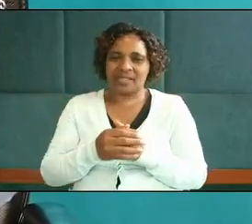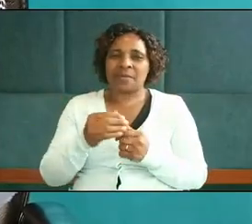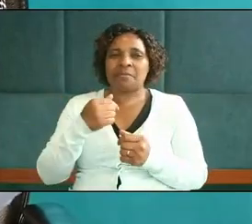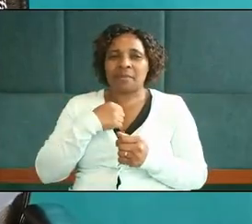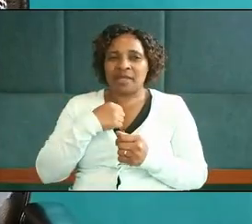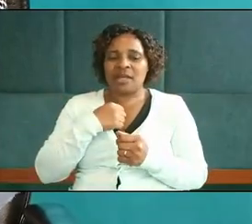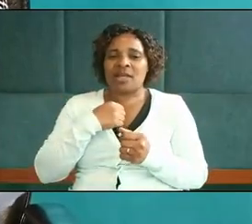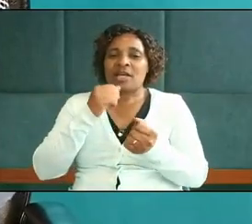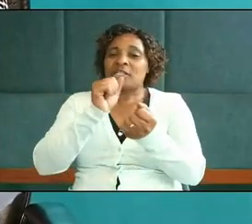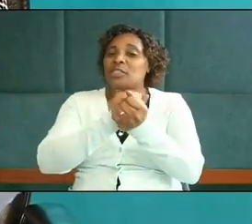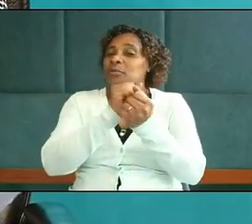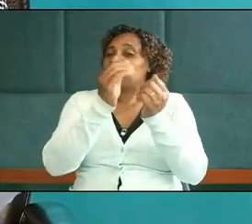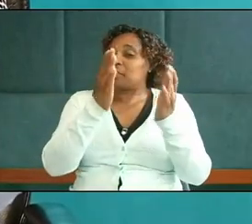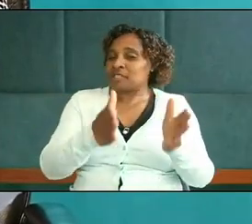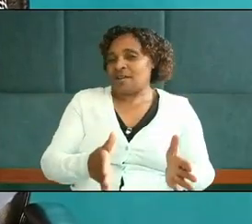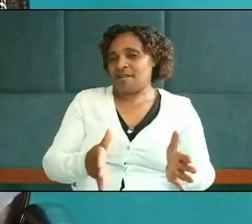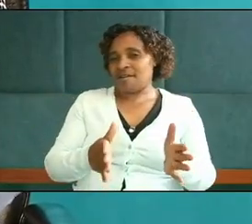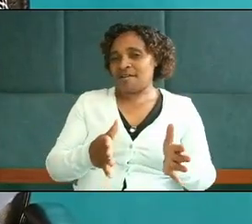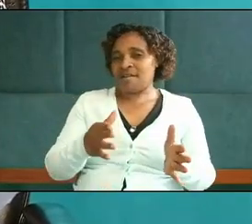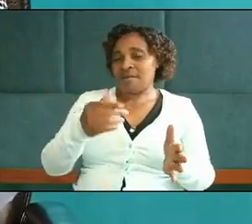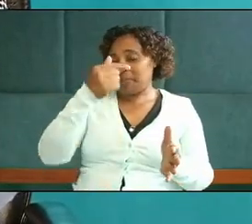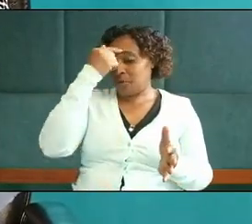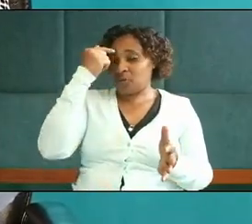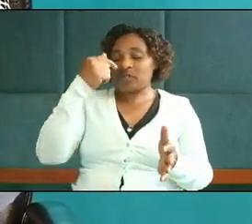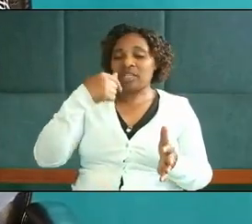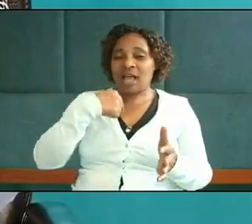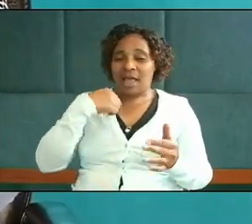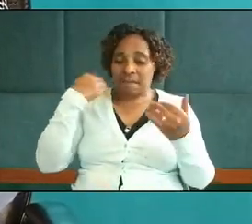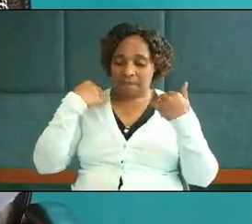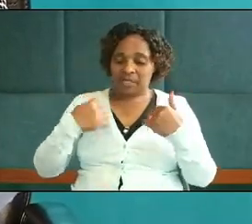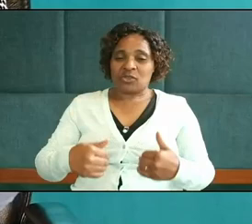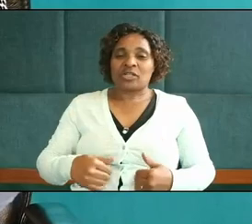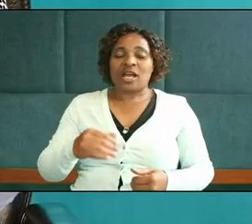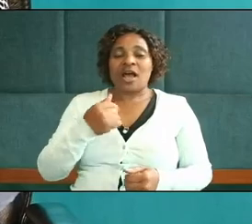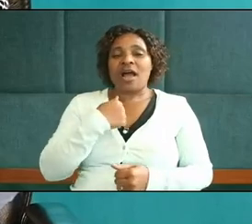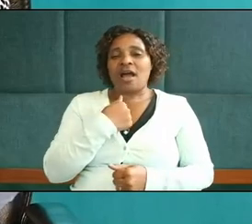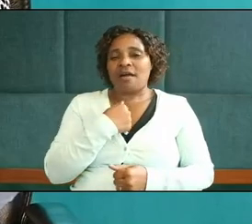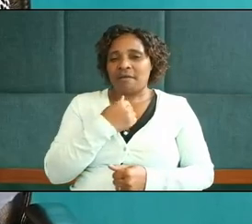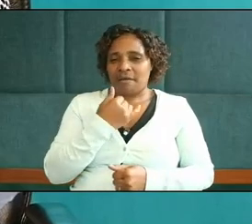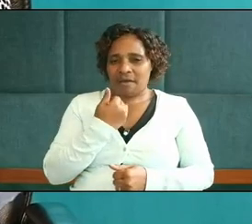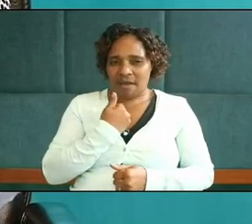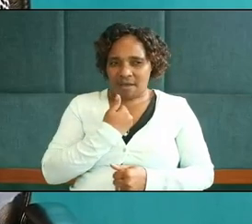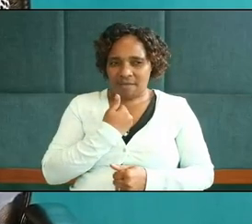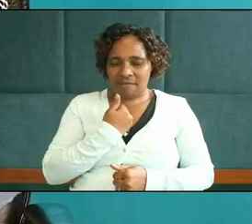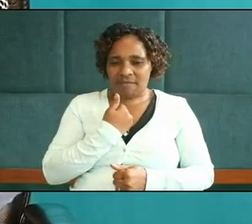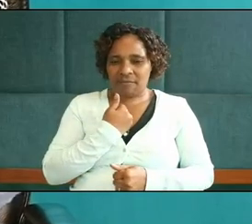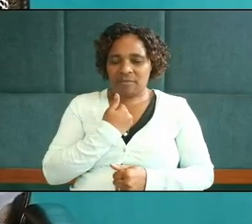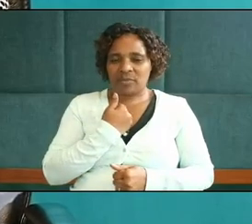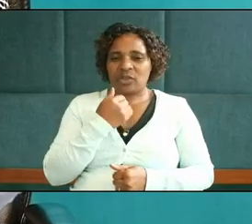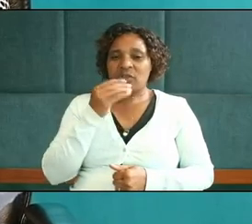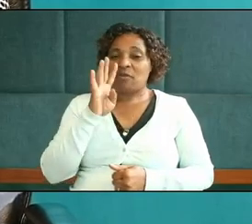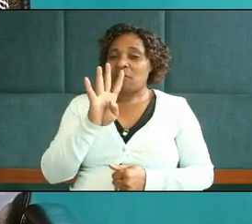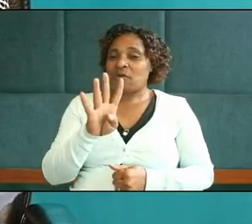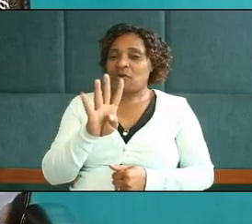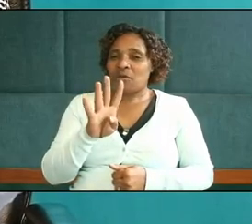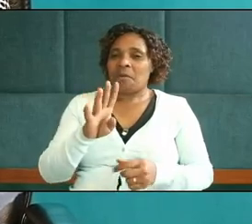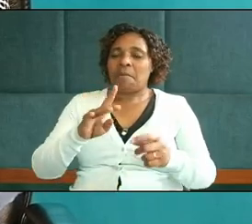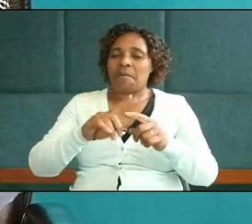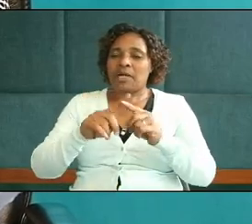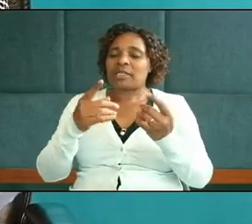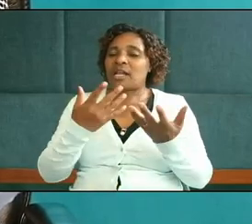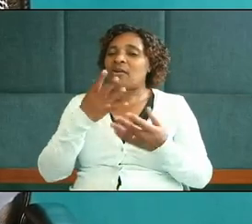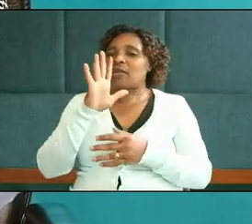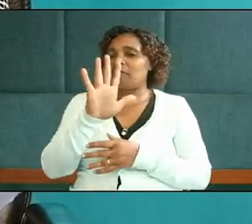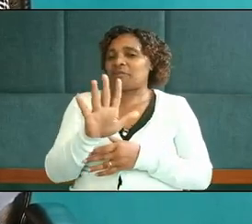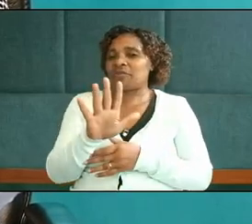a disciplinarian. And I know I will be because of the kind of personality that I have. Those are 4. The